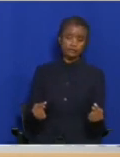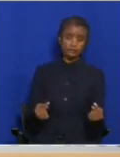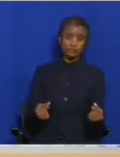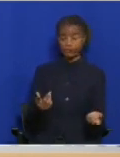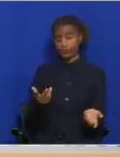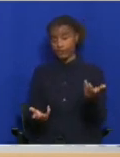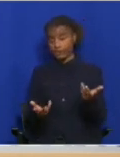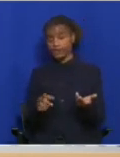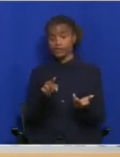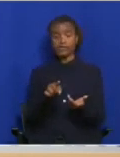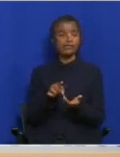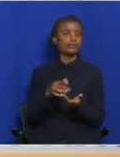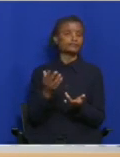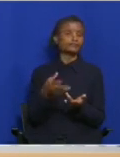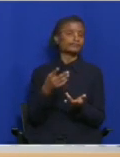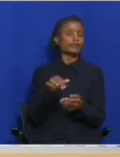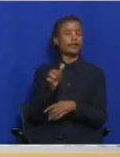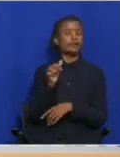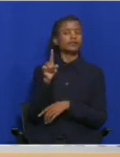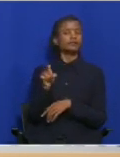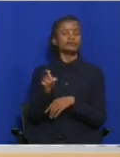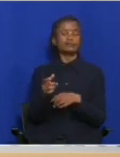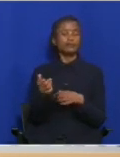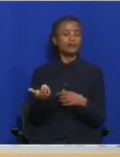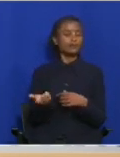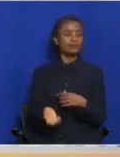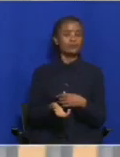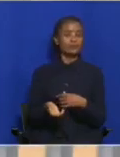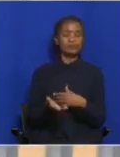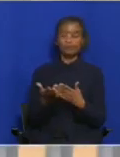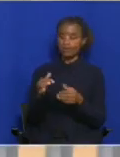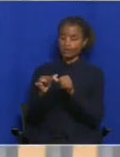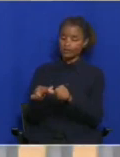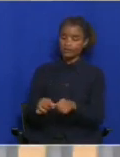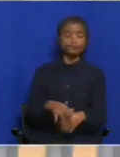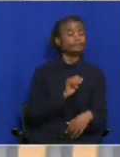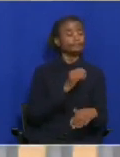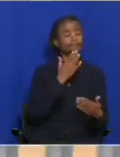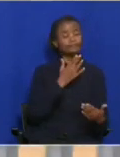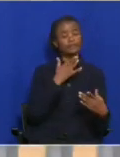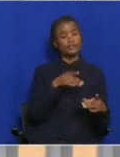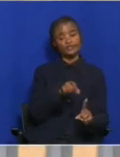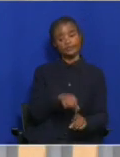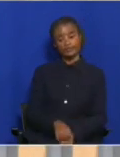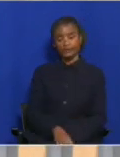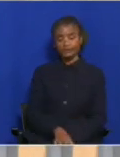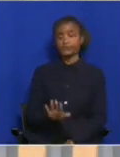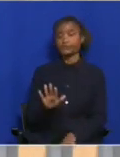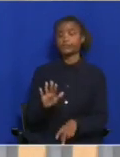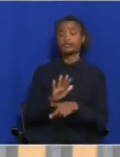whatever All right, you may continue, please. Thank you, Chair. But the second point I was going to